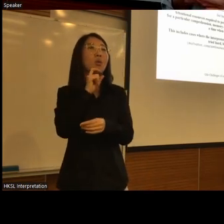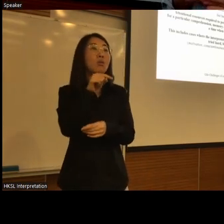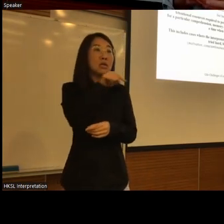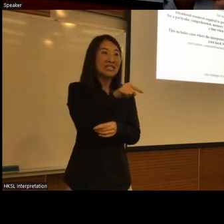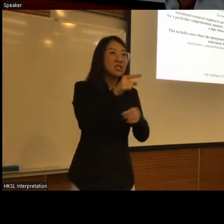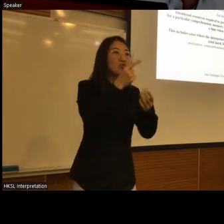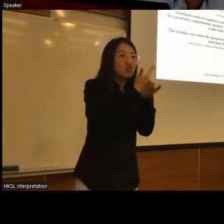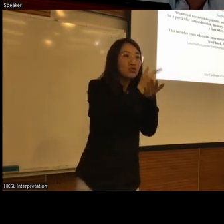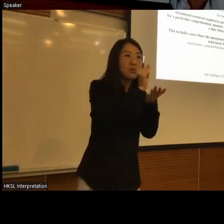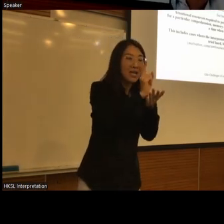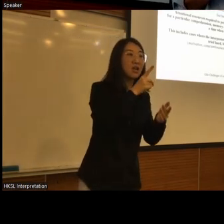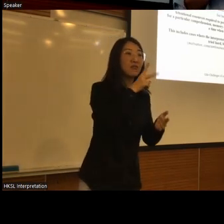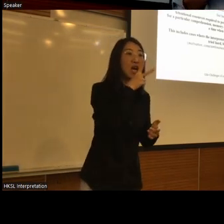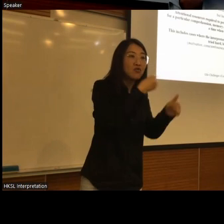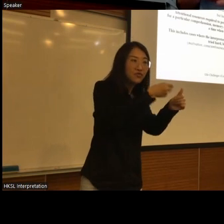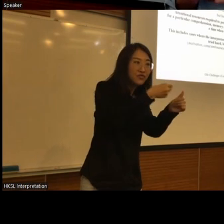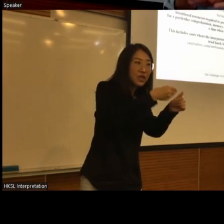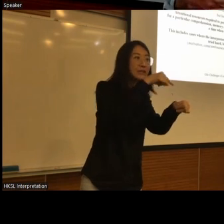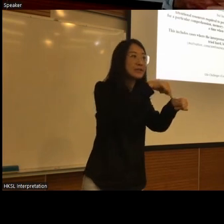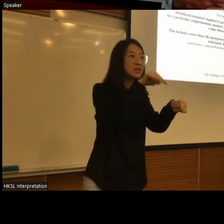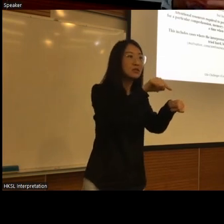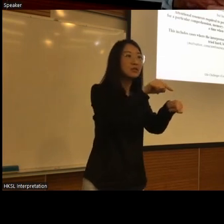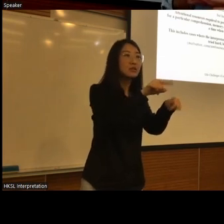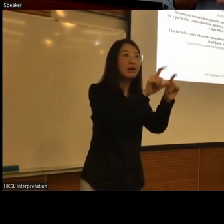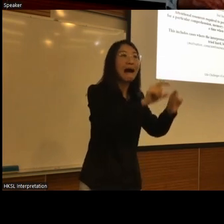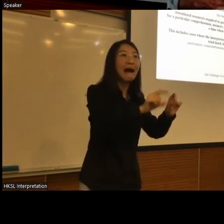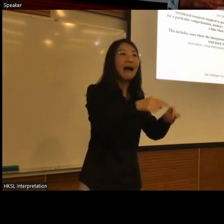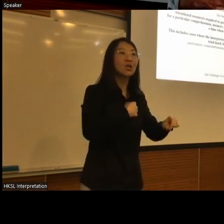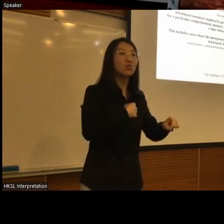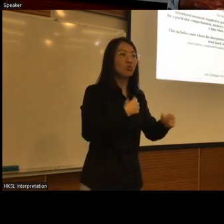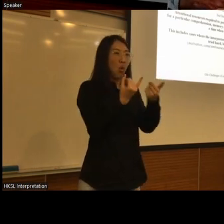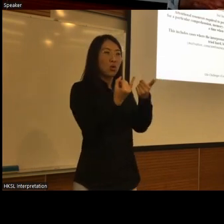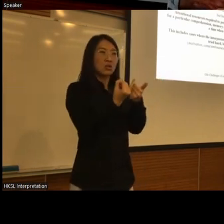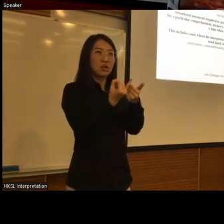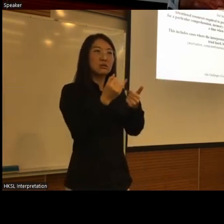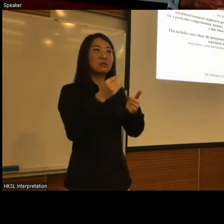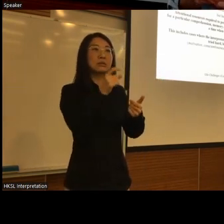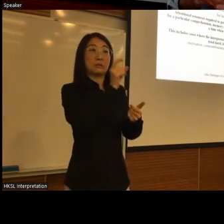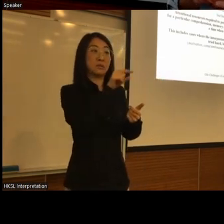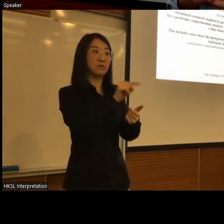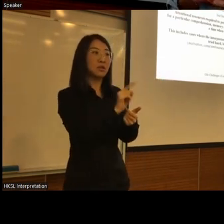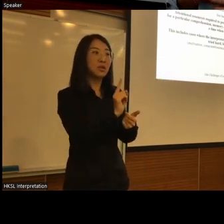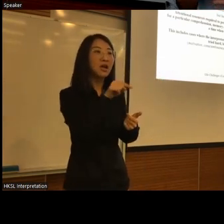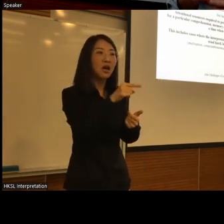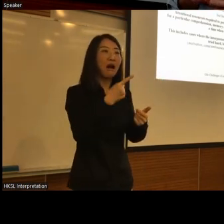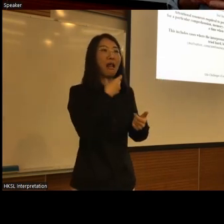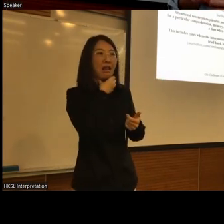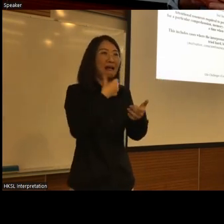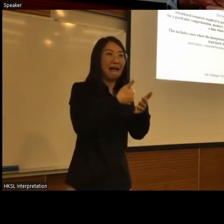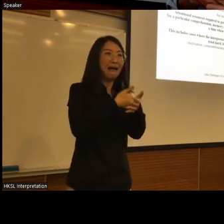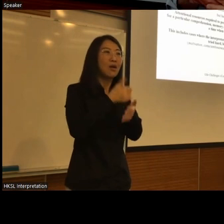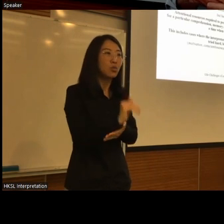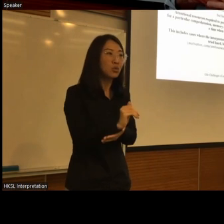interpreters, when training students, because students encounter difficulties. And sometimes they find